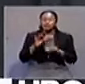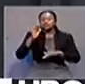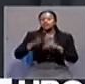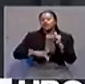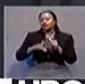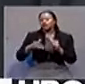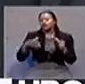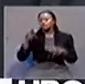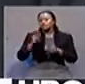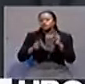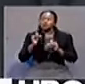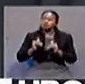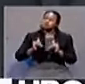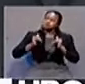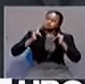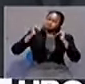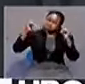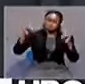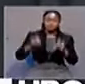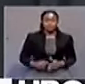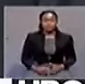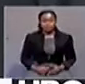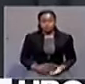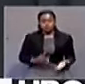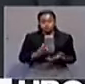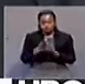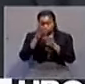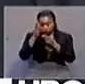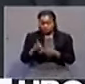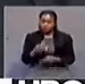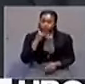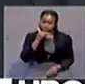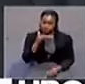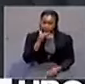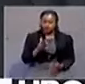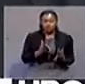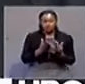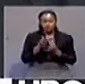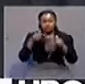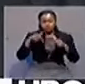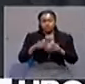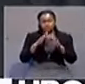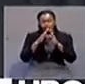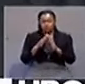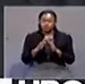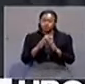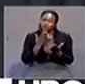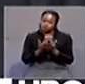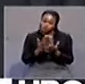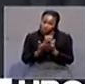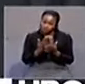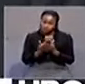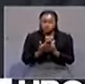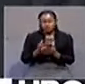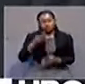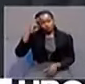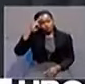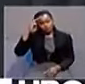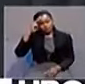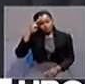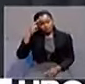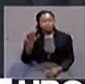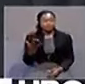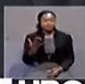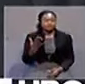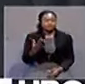higher ones. Right, Honorable Speaker, through this house, I would request that we remember that the matters that